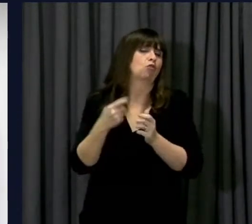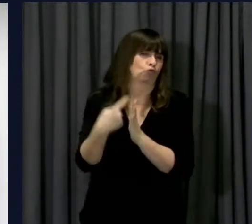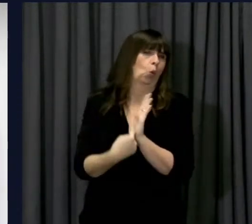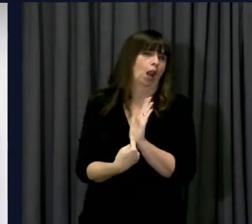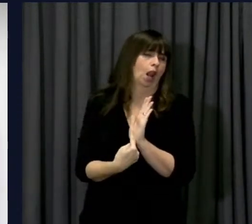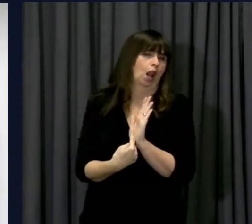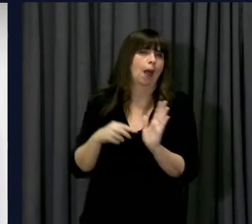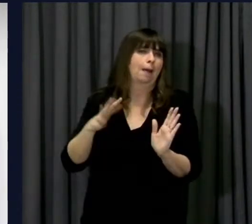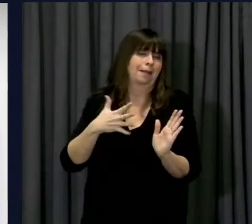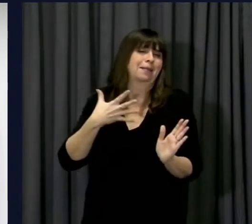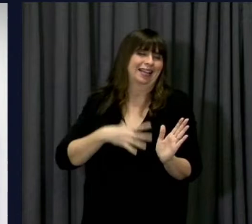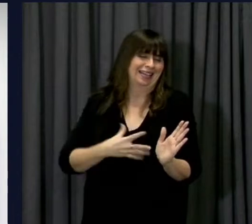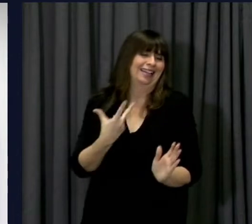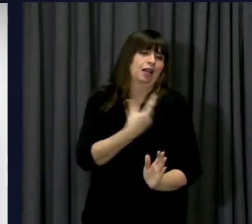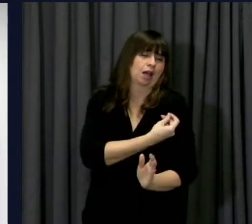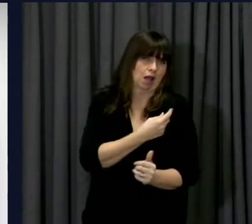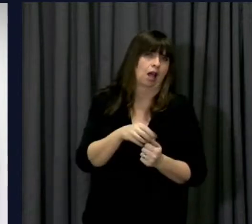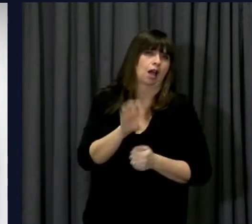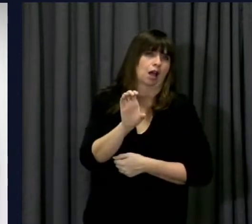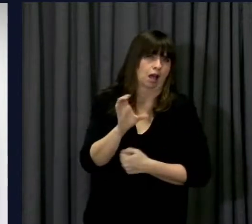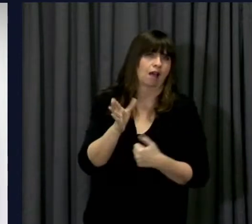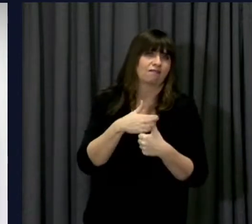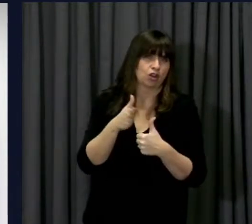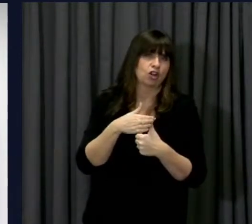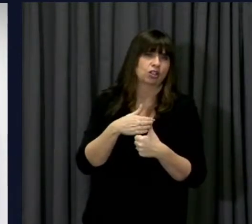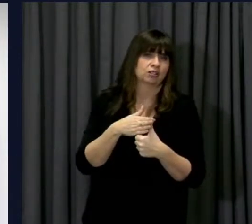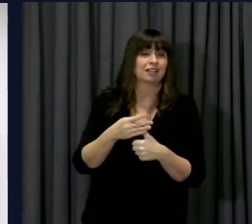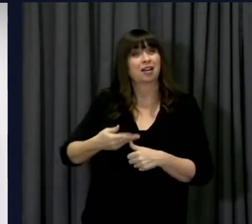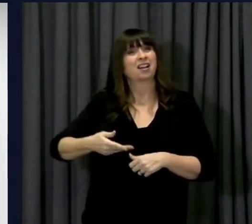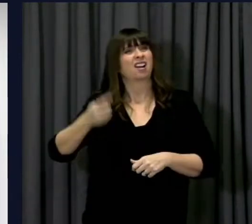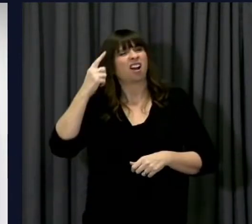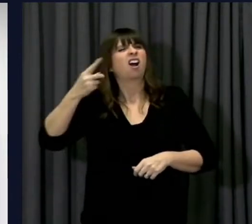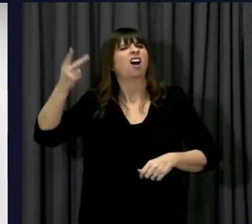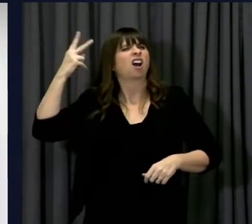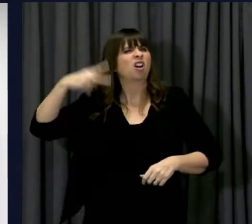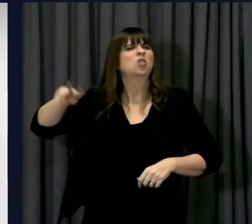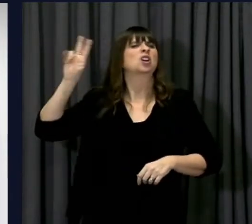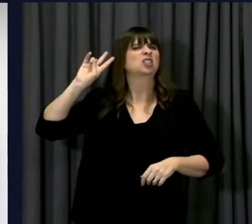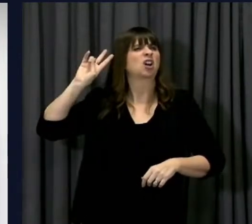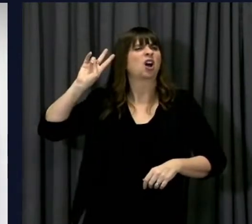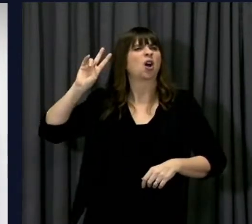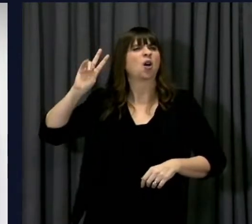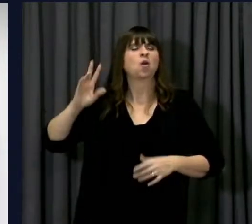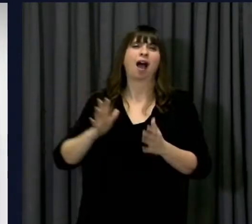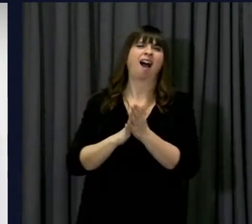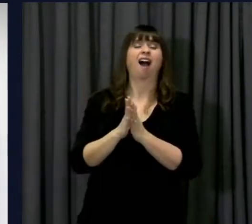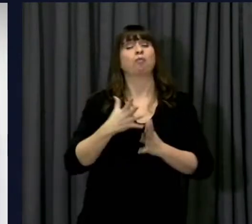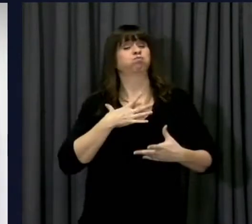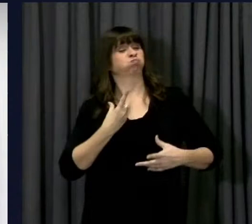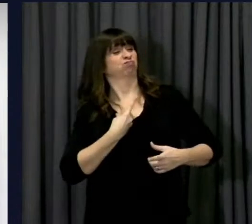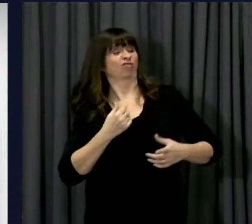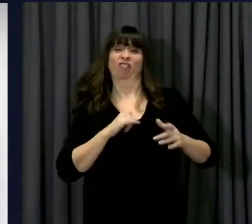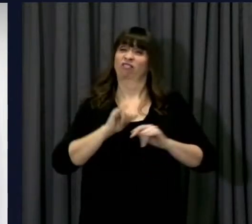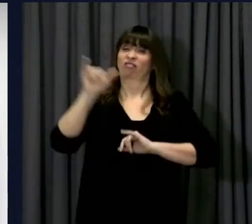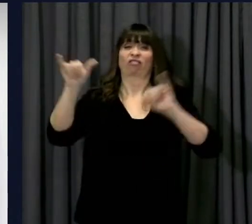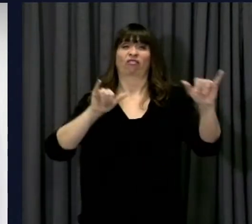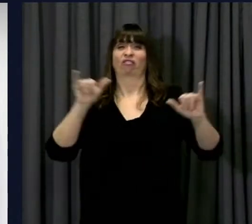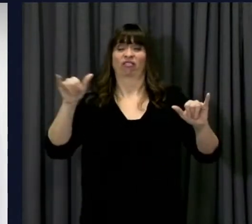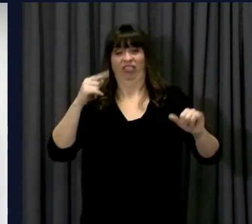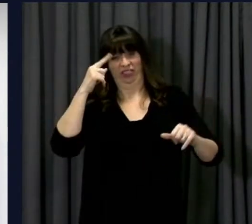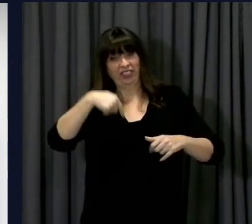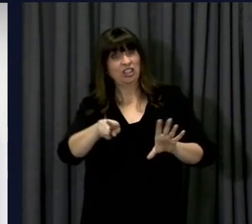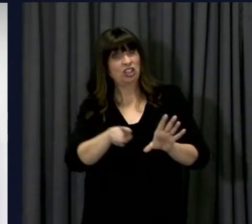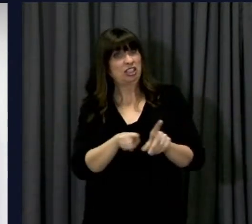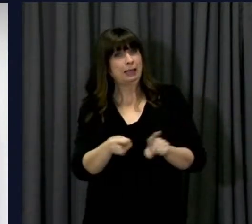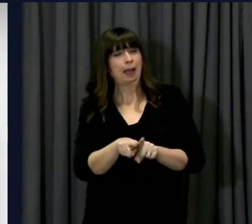arrival back as well. So I don't think we're going to go back to the days we would have enjoyed, say, a year and a half ago. So I don't want to get too fixed